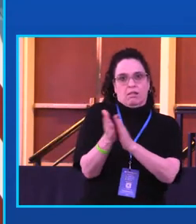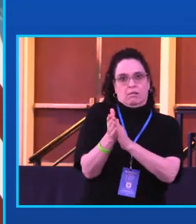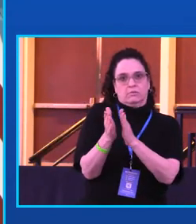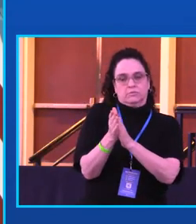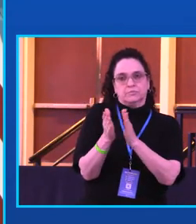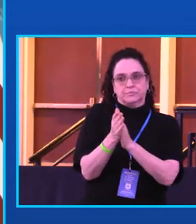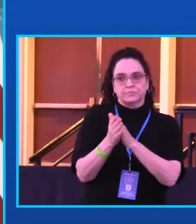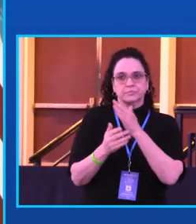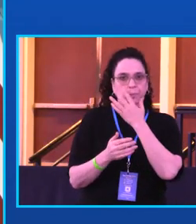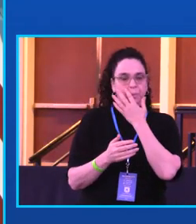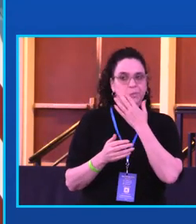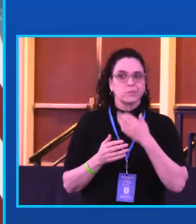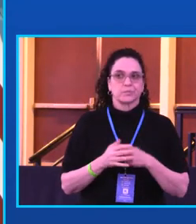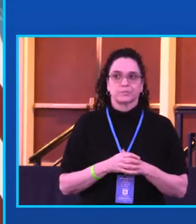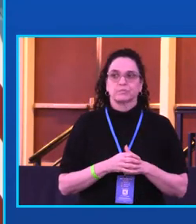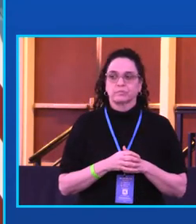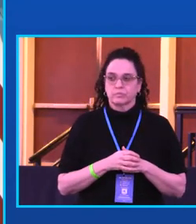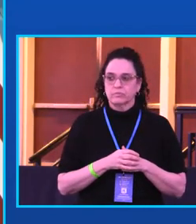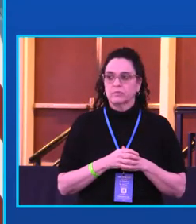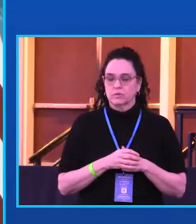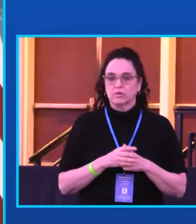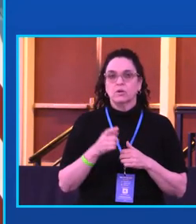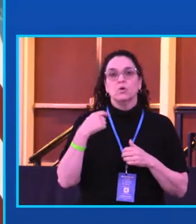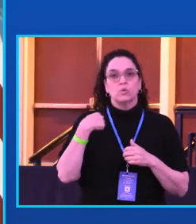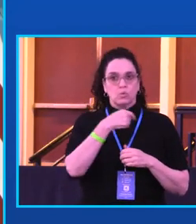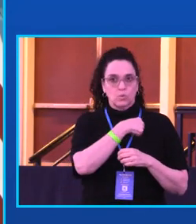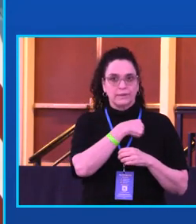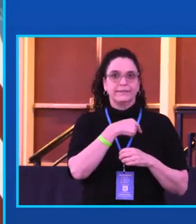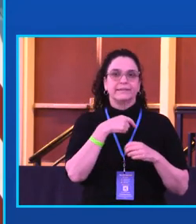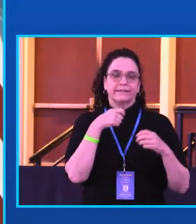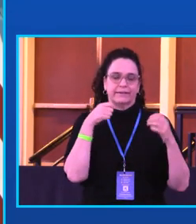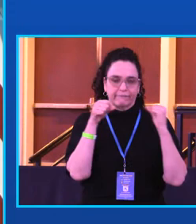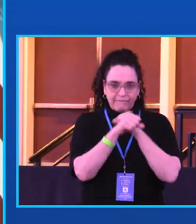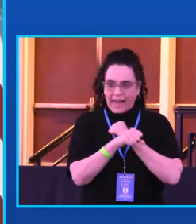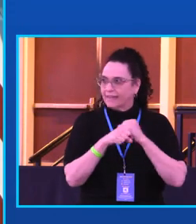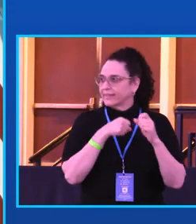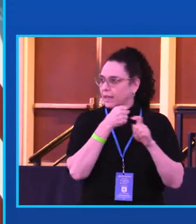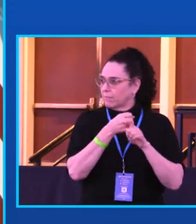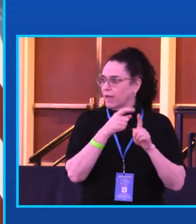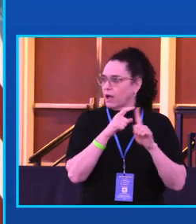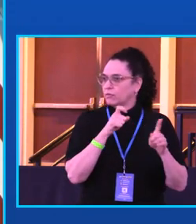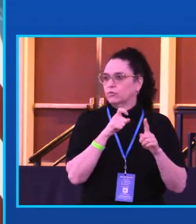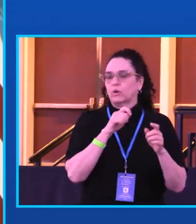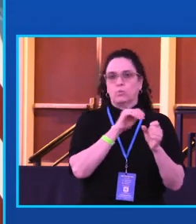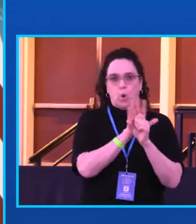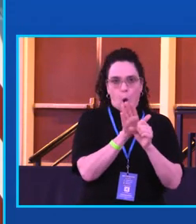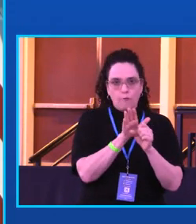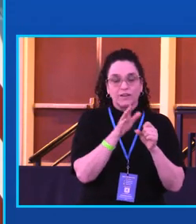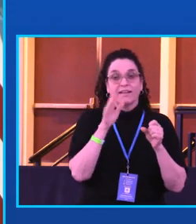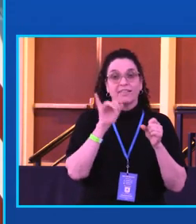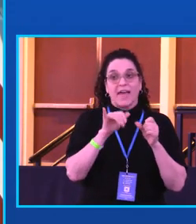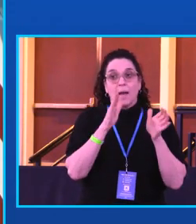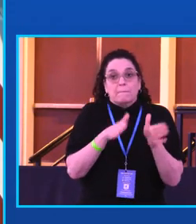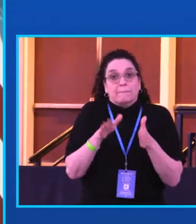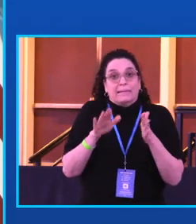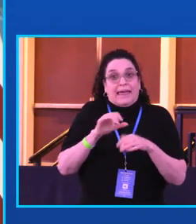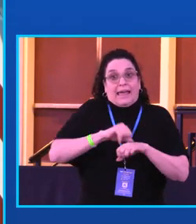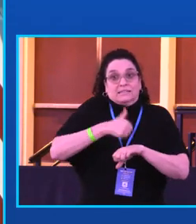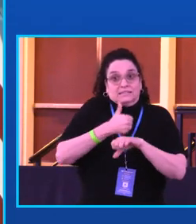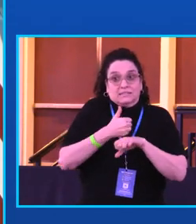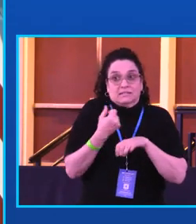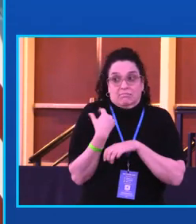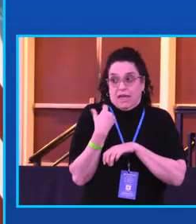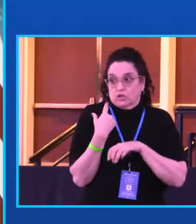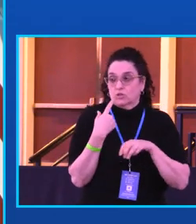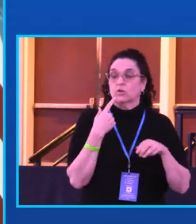To fight through the impact of COVID. And since that plan was enacted last year, we went from 2 million